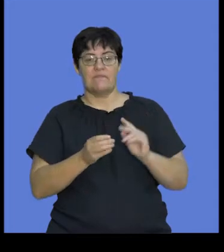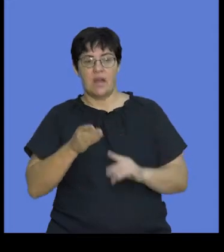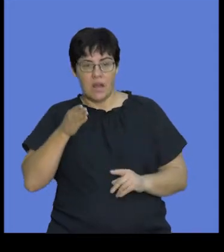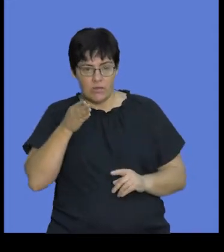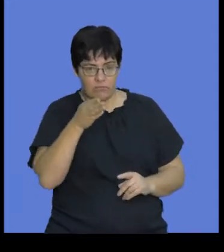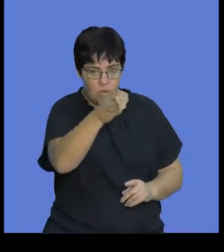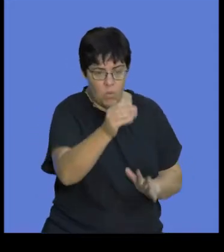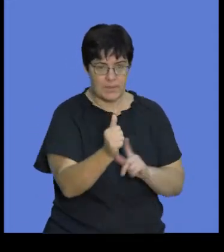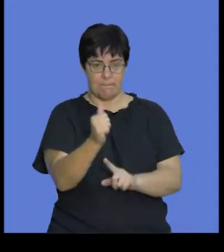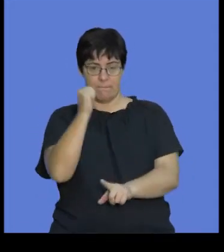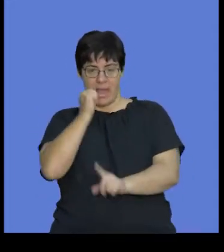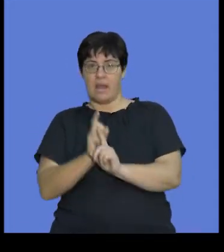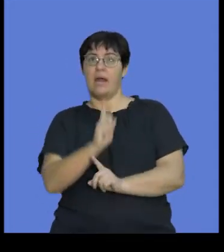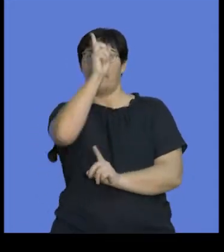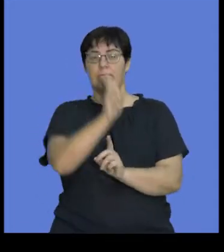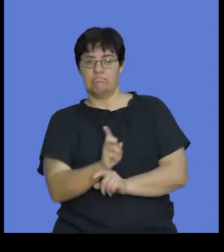direction.